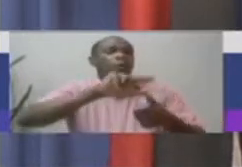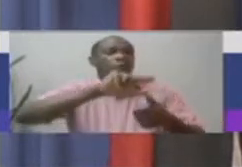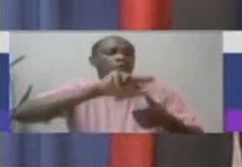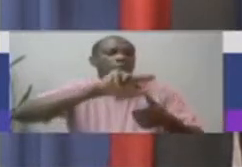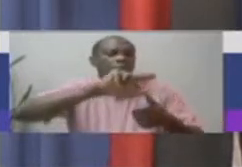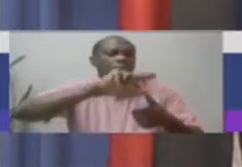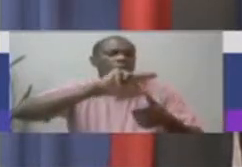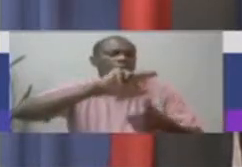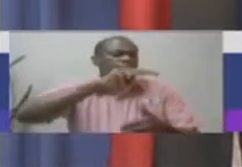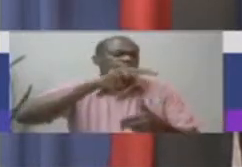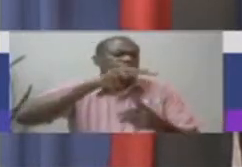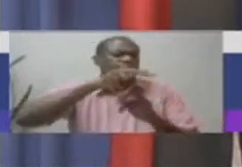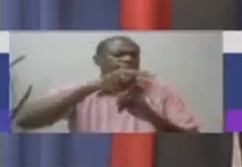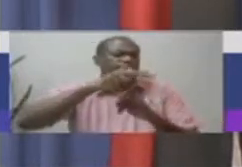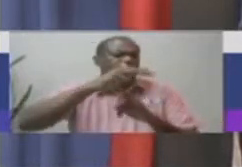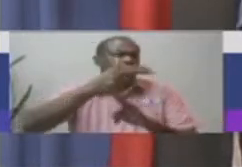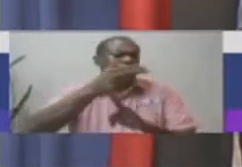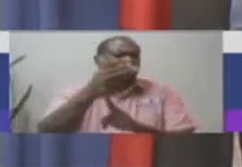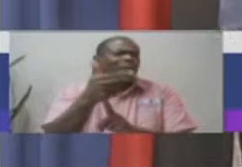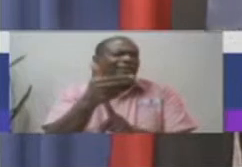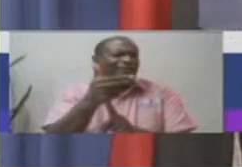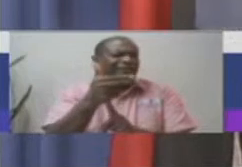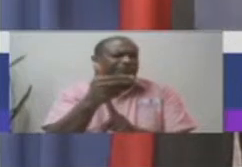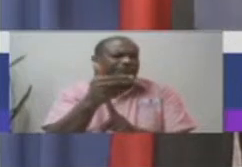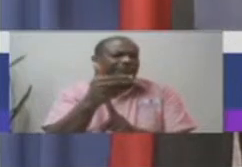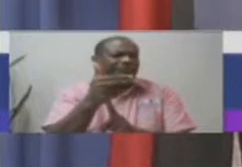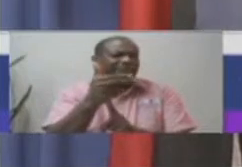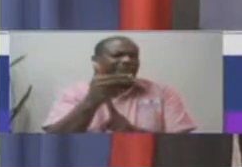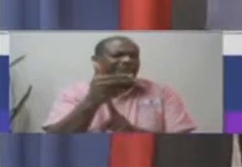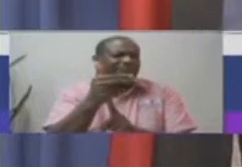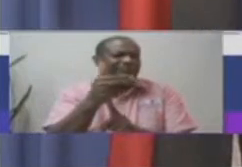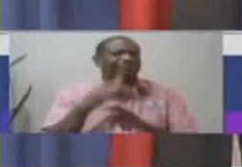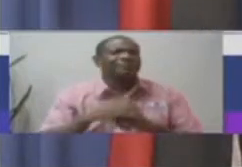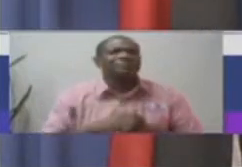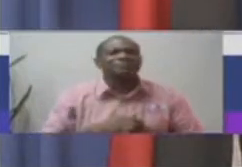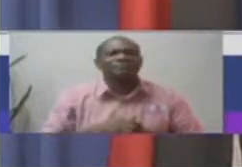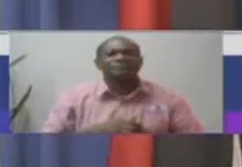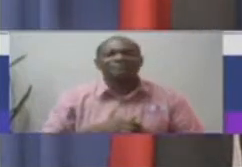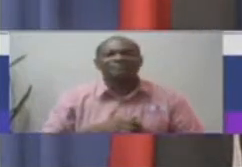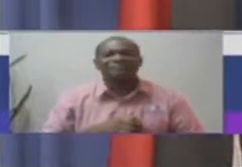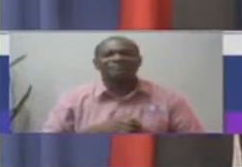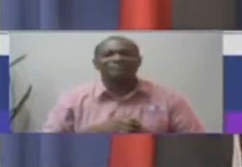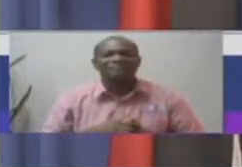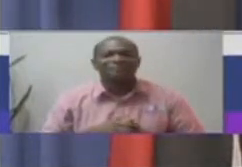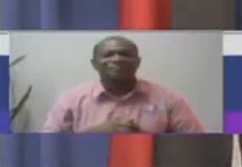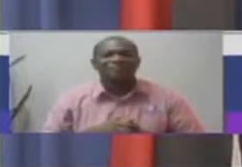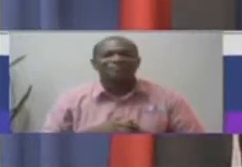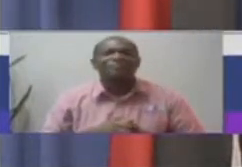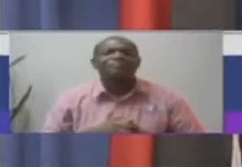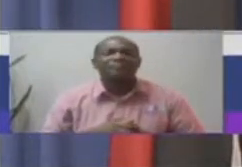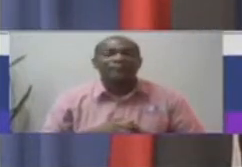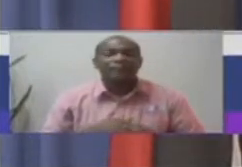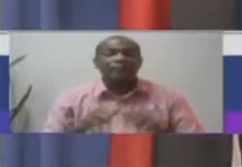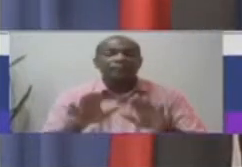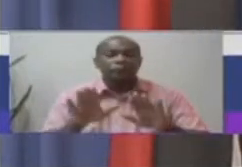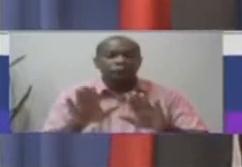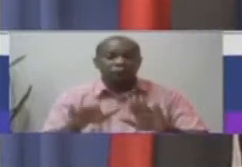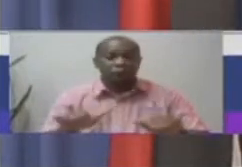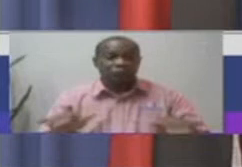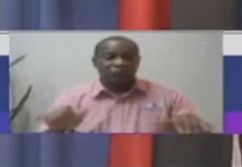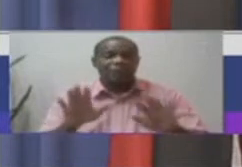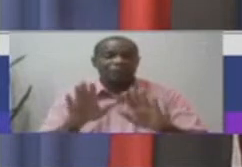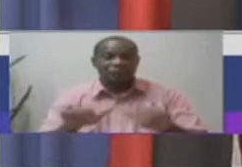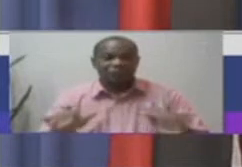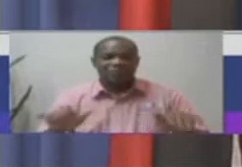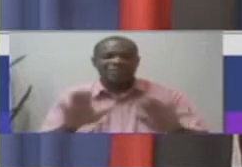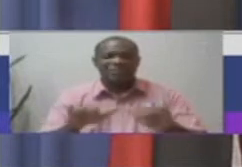be at your own expense. Children who are not vaccinated at this time worldwide, we don't have